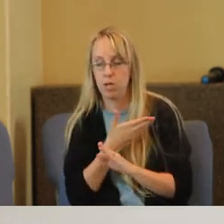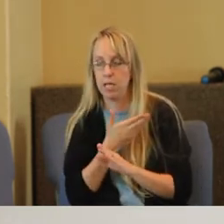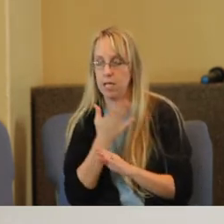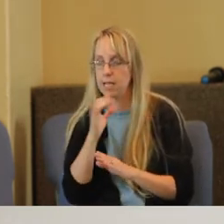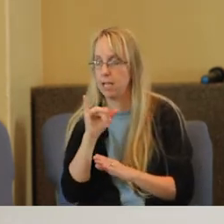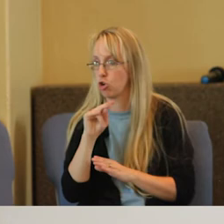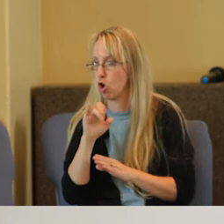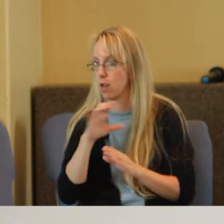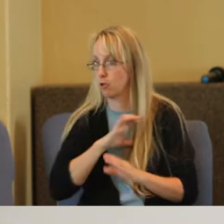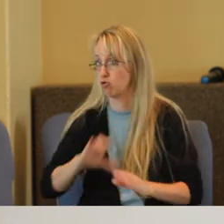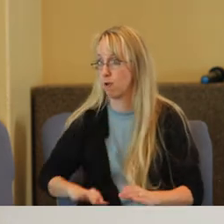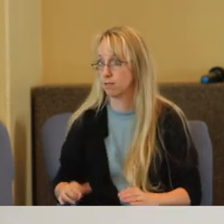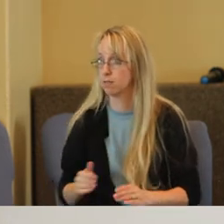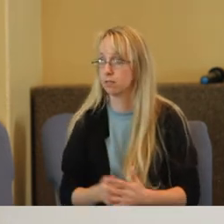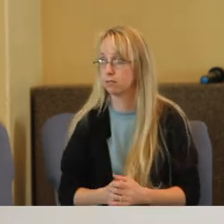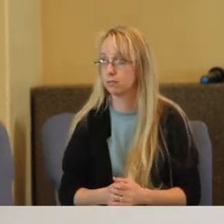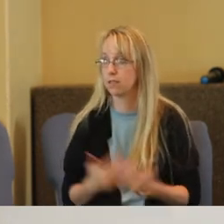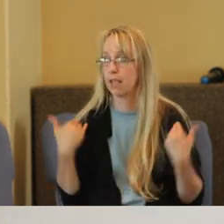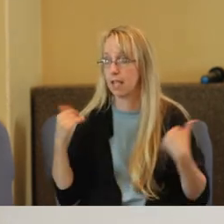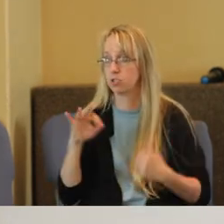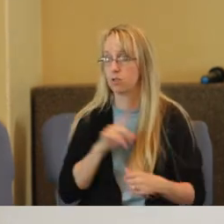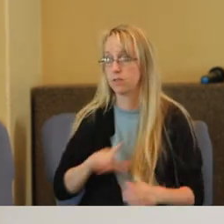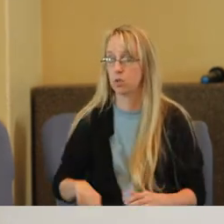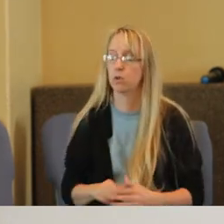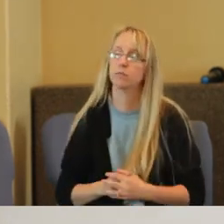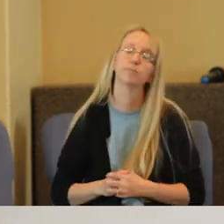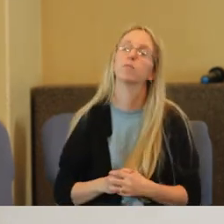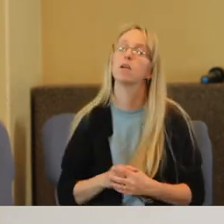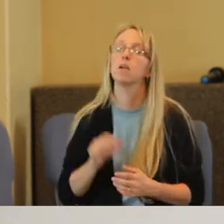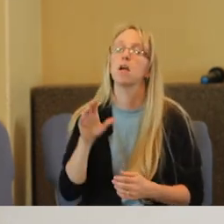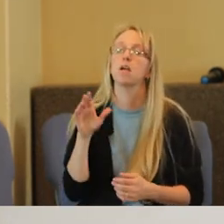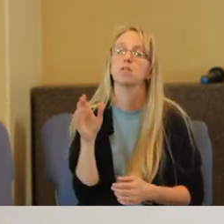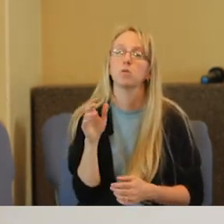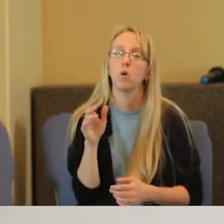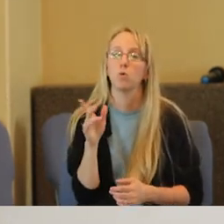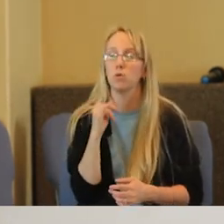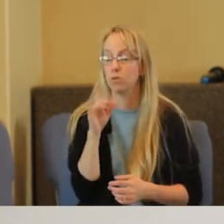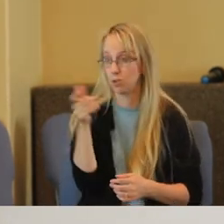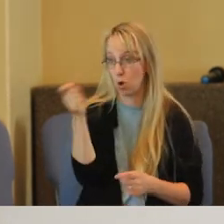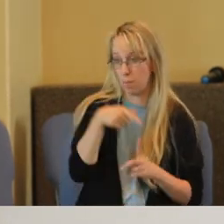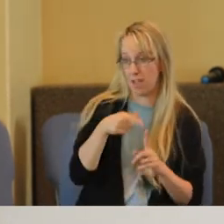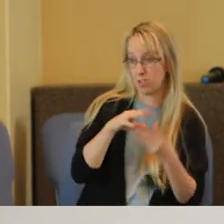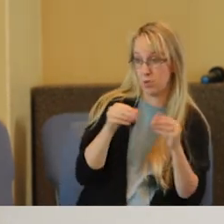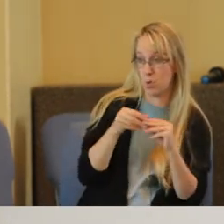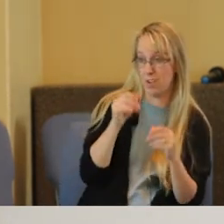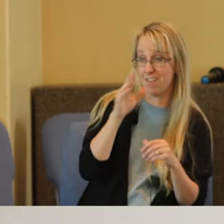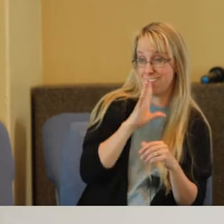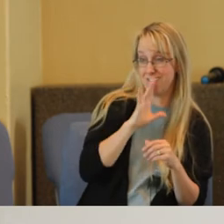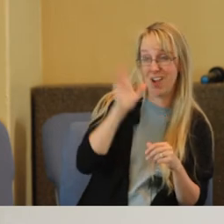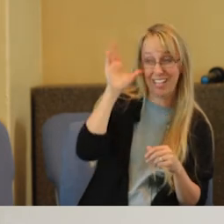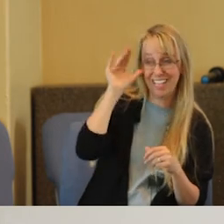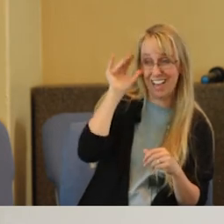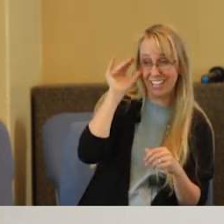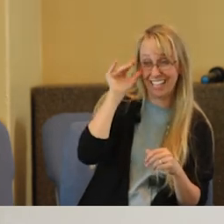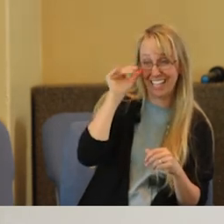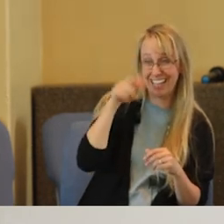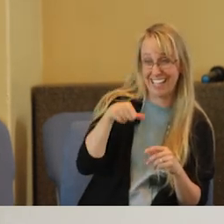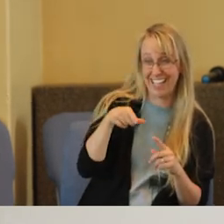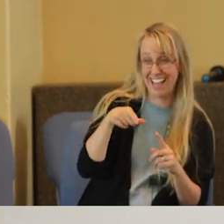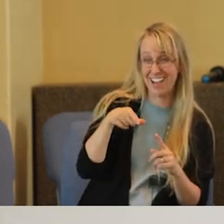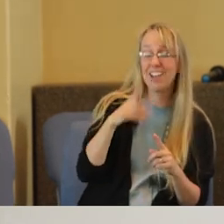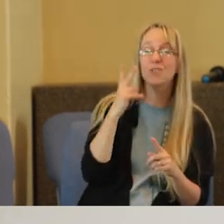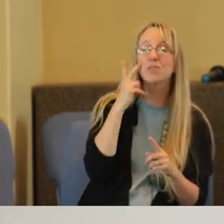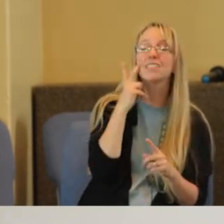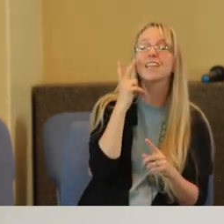The angel of the Lord. You go back to the story of the talking donkey that I was talking about. You'll see an instance